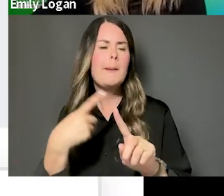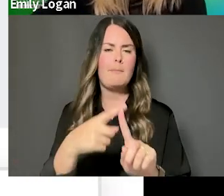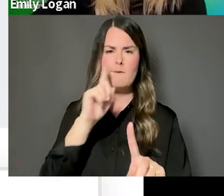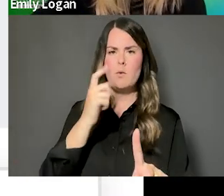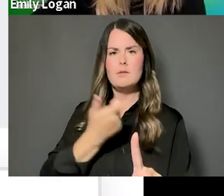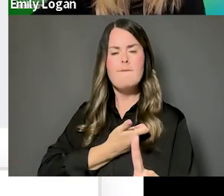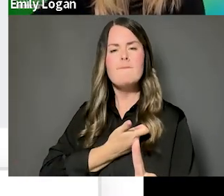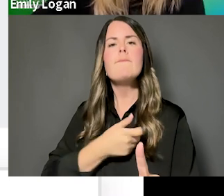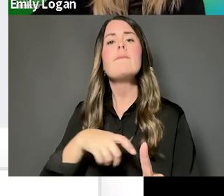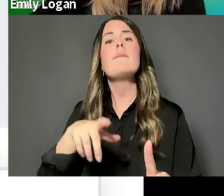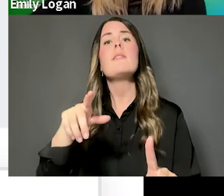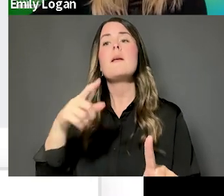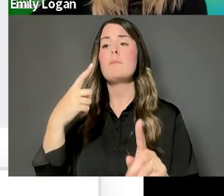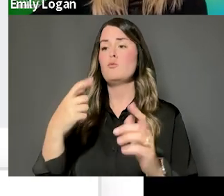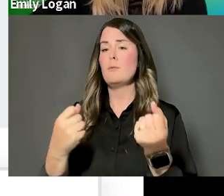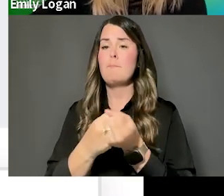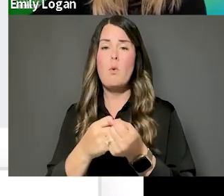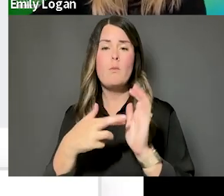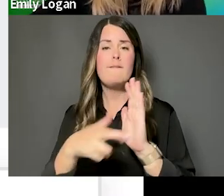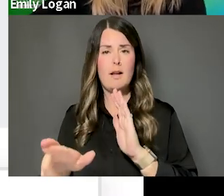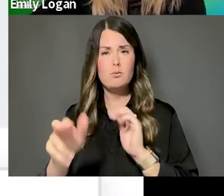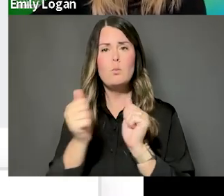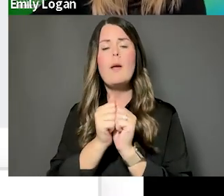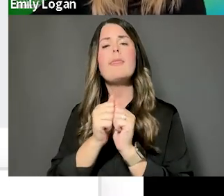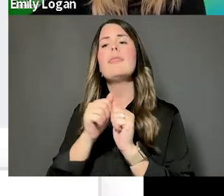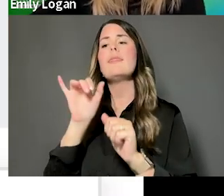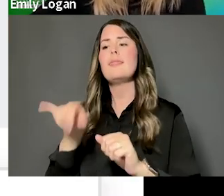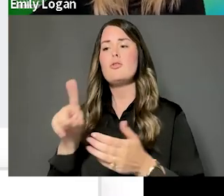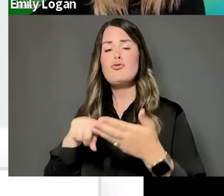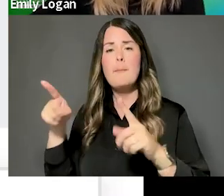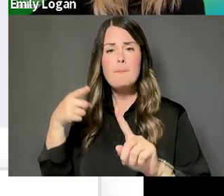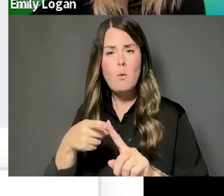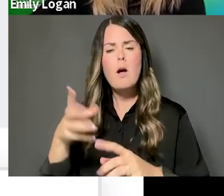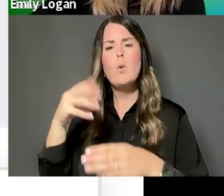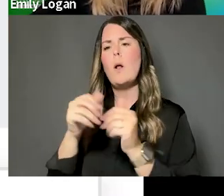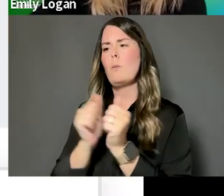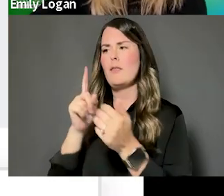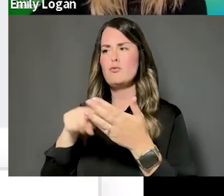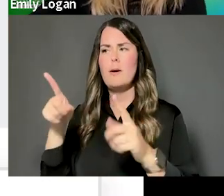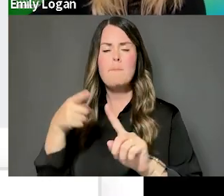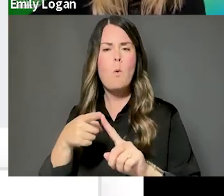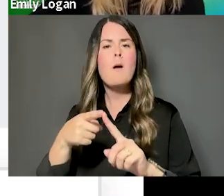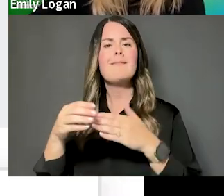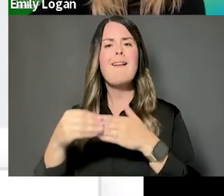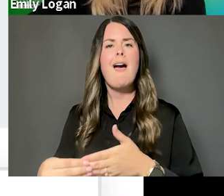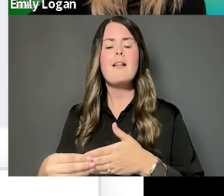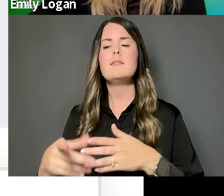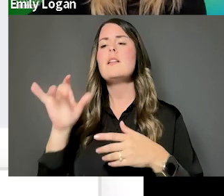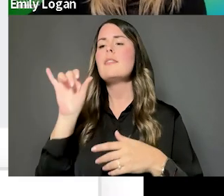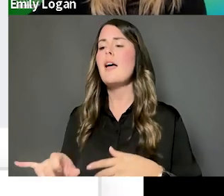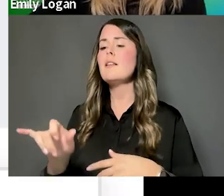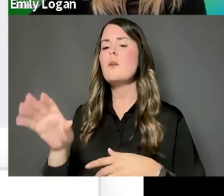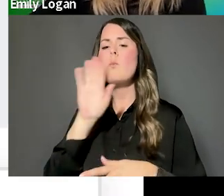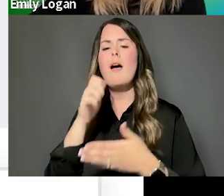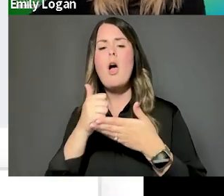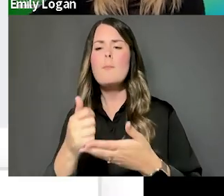your students. To support your reflection at the checkpoint includes checkpoint guidance, practical insights to help you